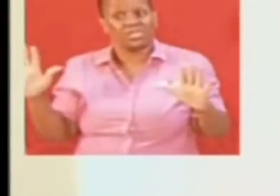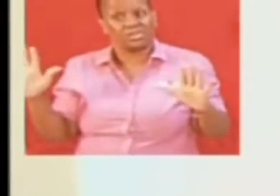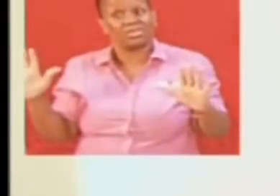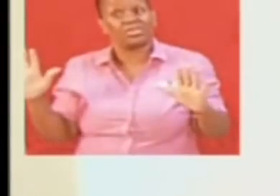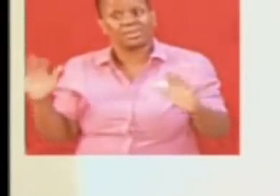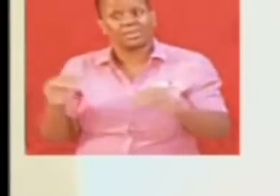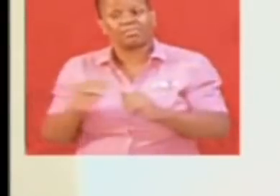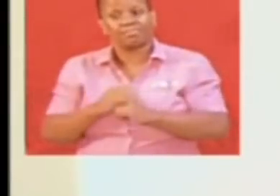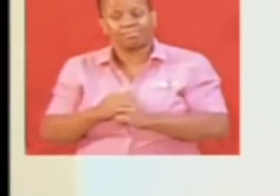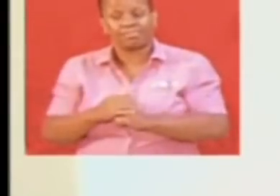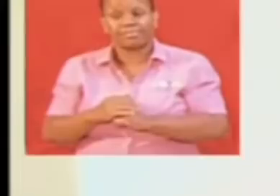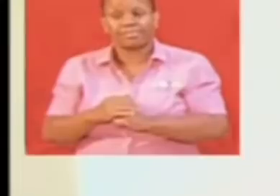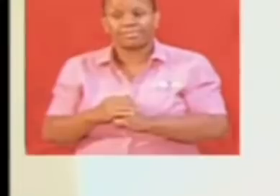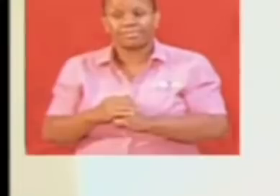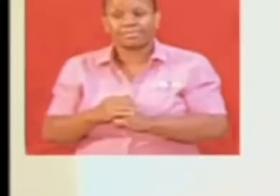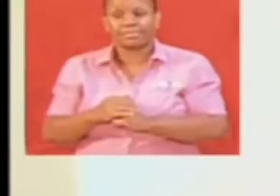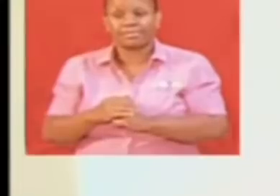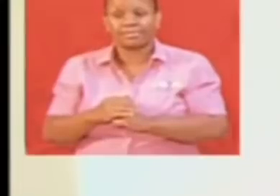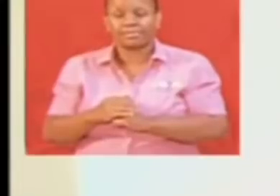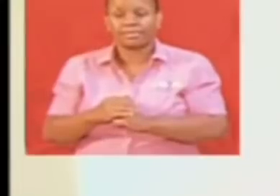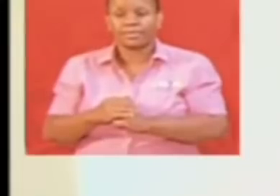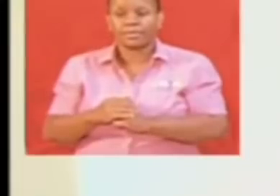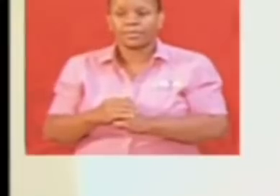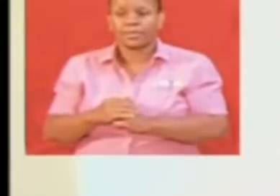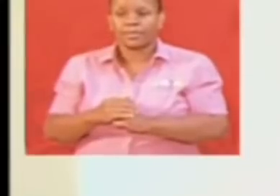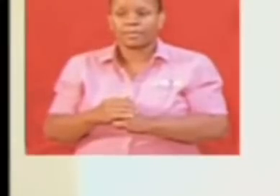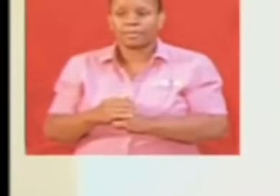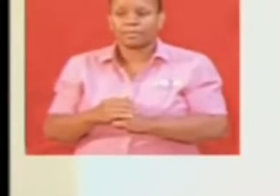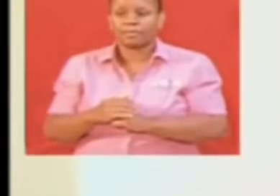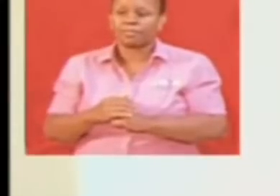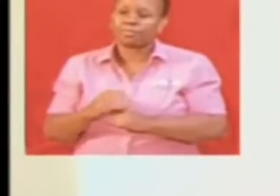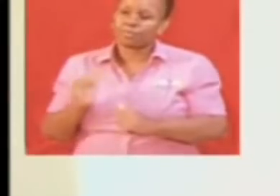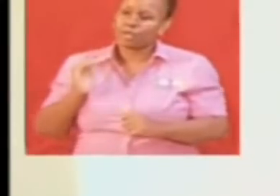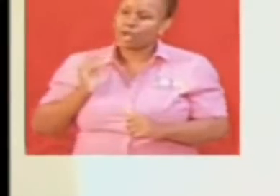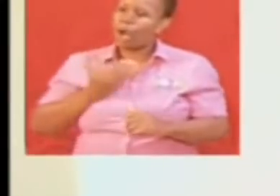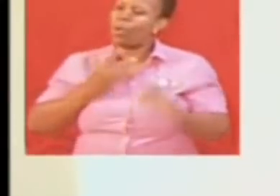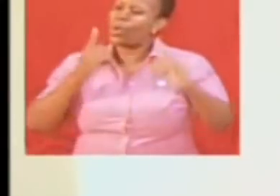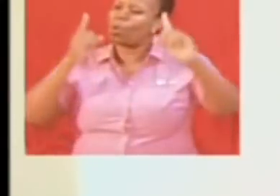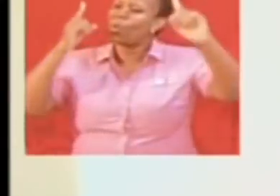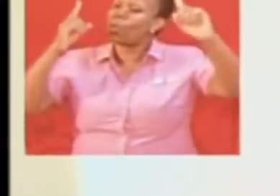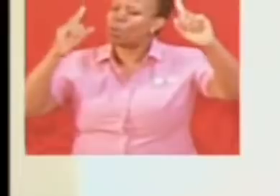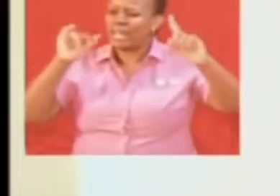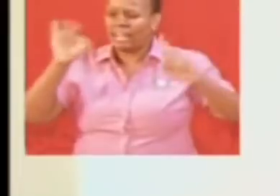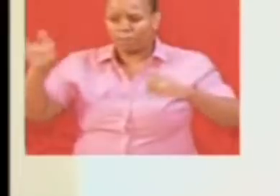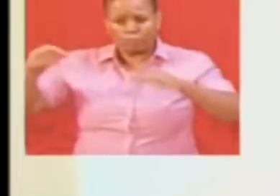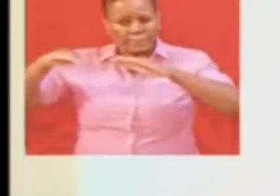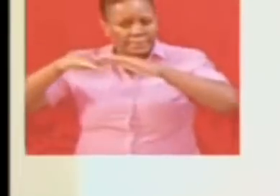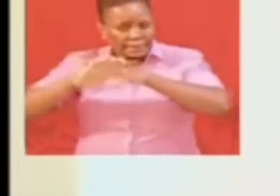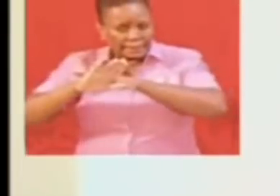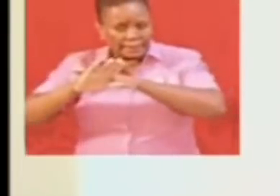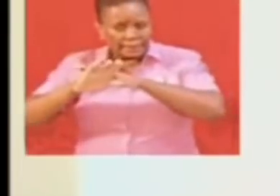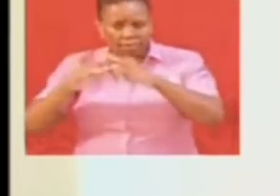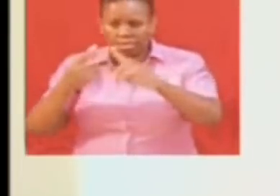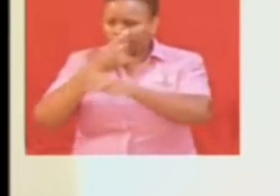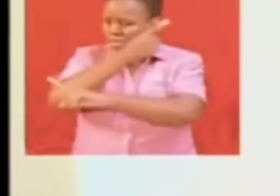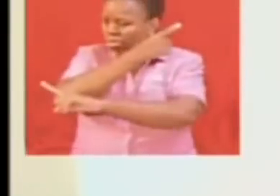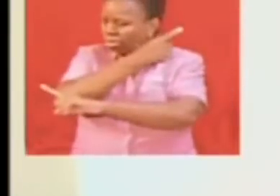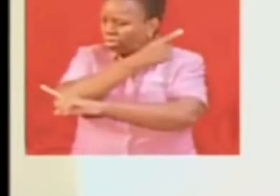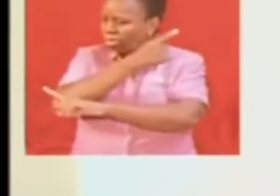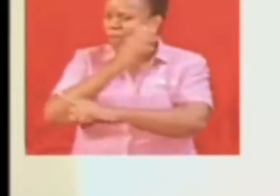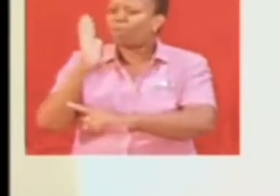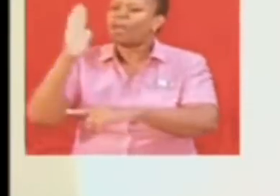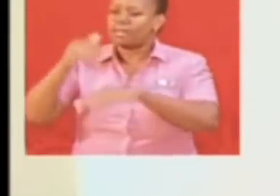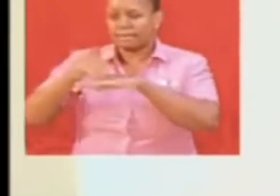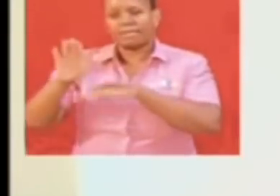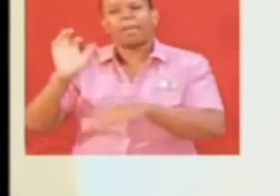make it through illegally. And therefore, it is not correct to say that we have unchecked migration. And